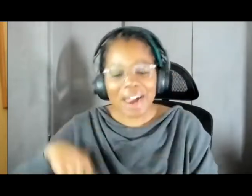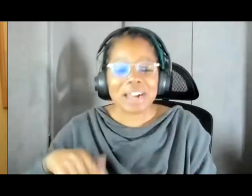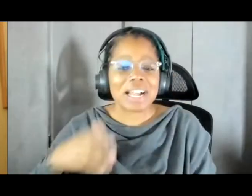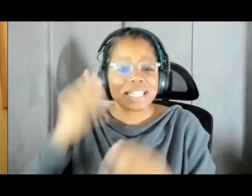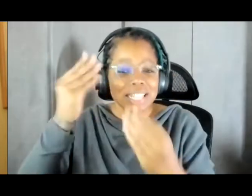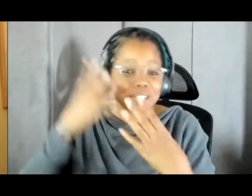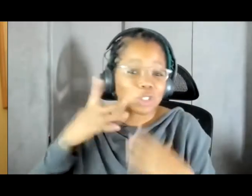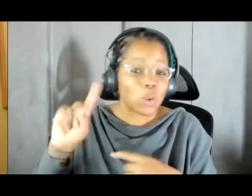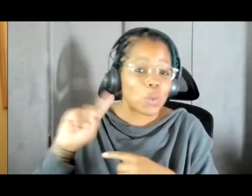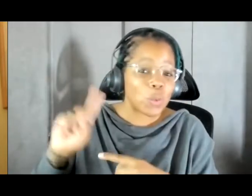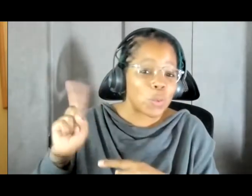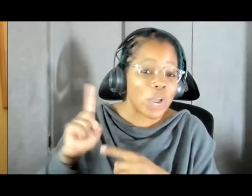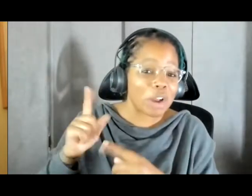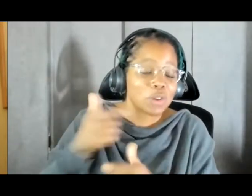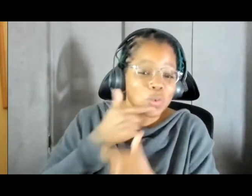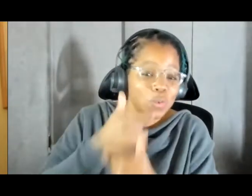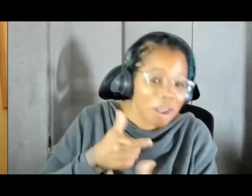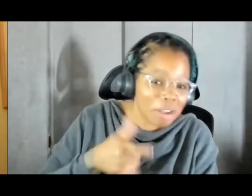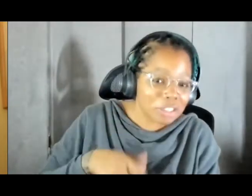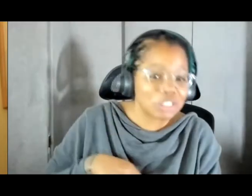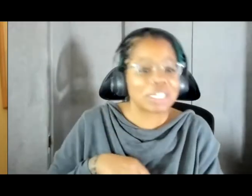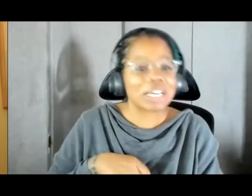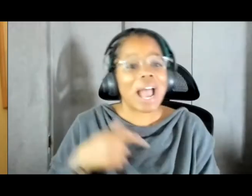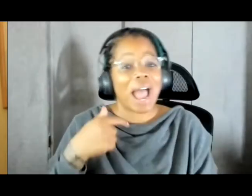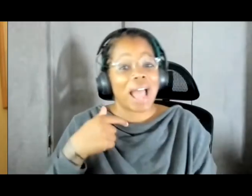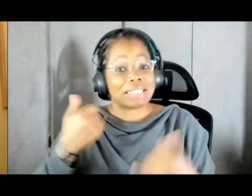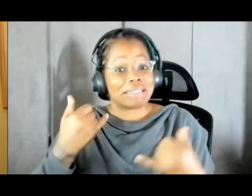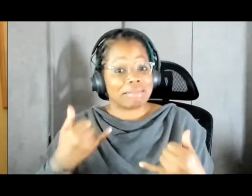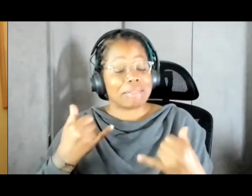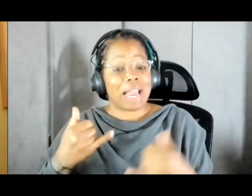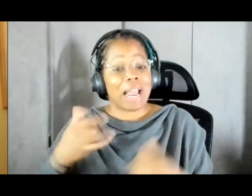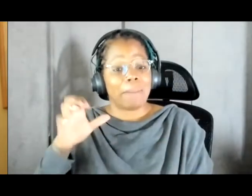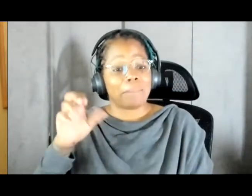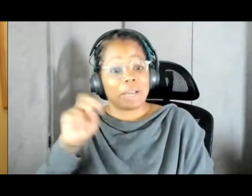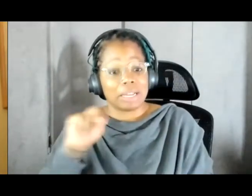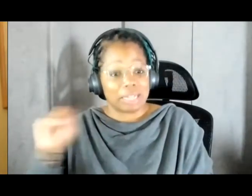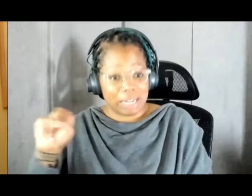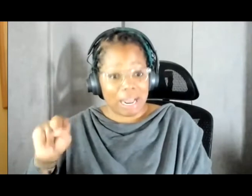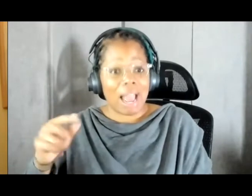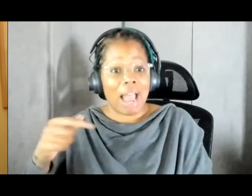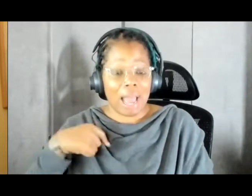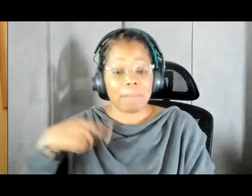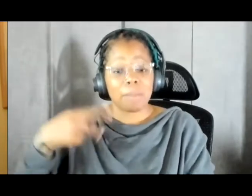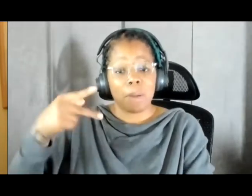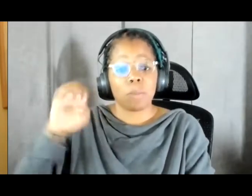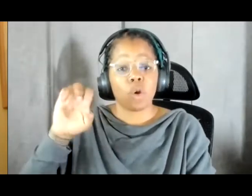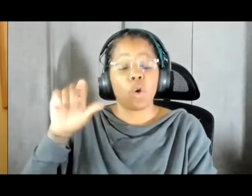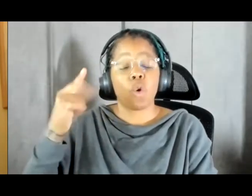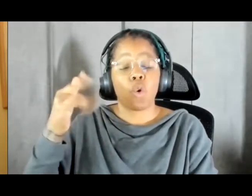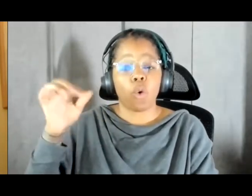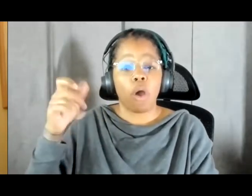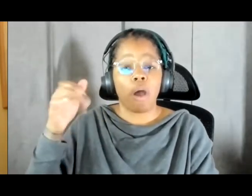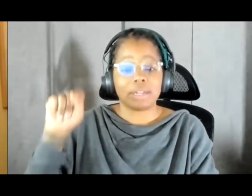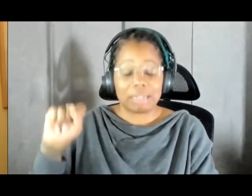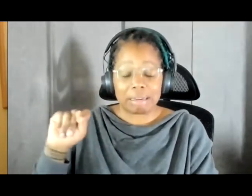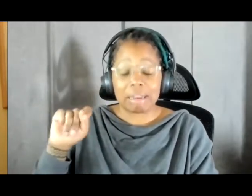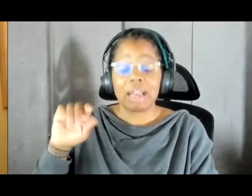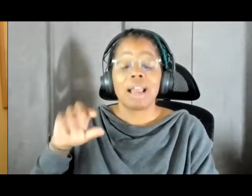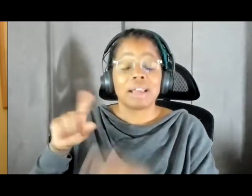from. I am speaking to you today from Connecticut on ancestral and unceded Pequannock, Pecosset, and Wappinger